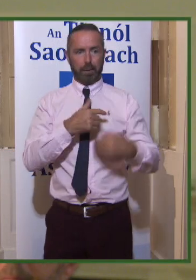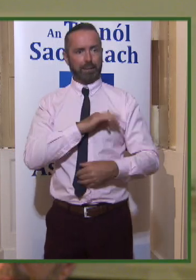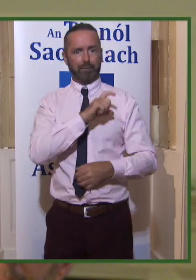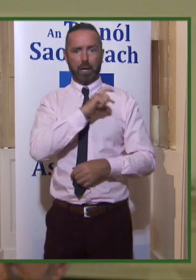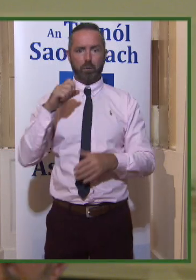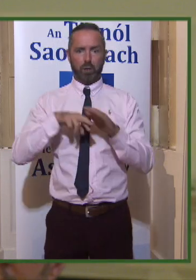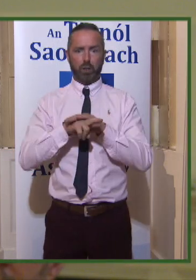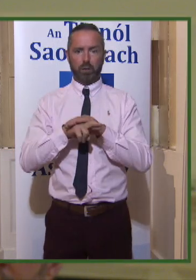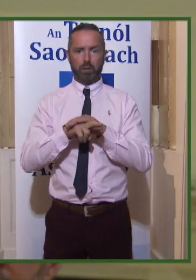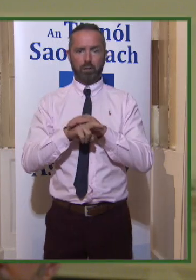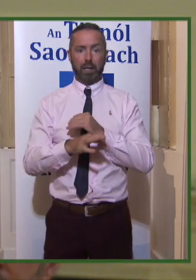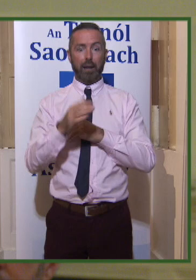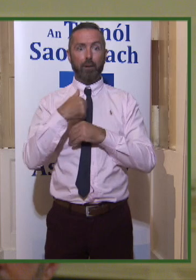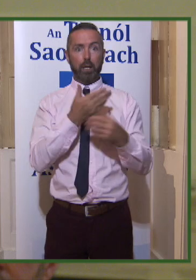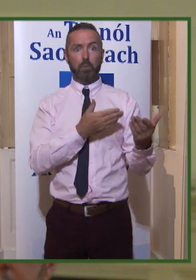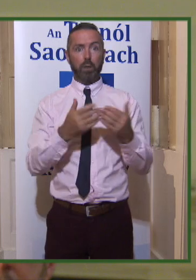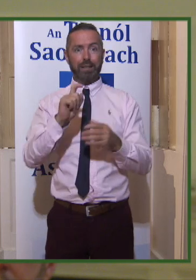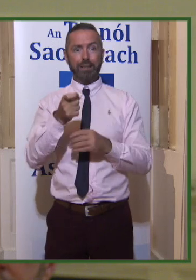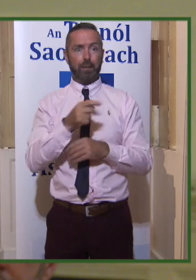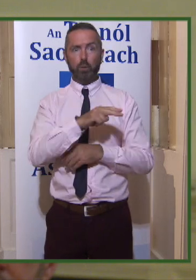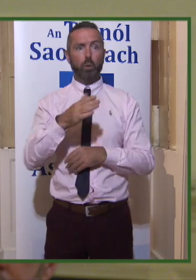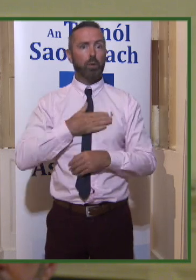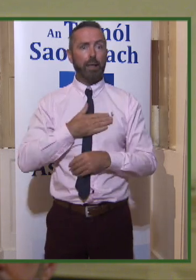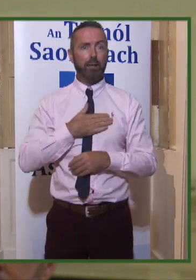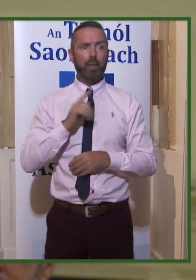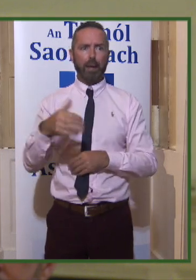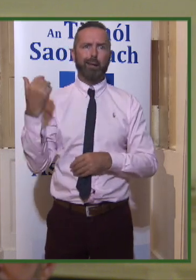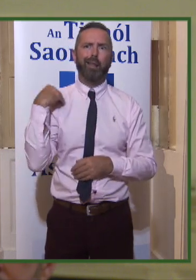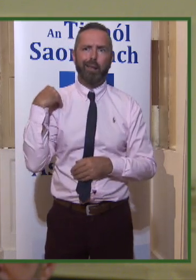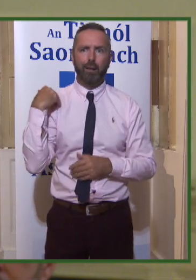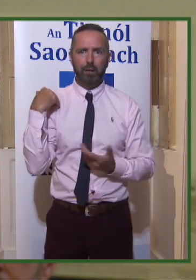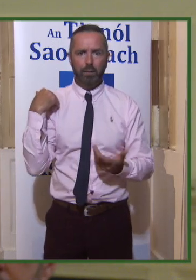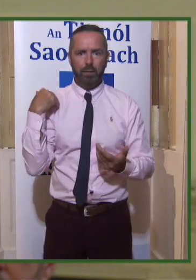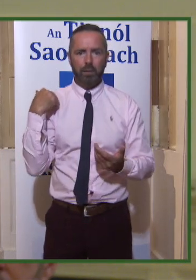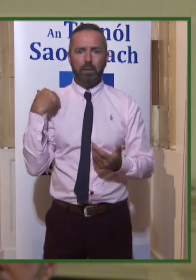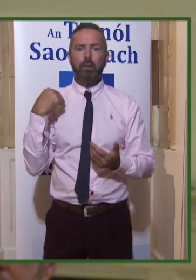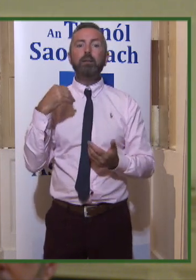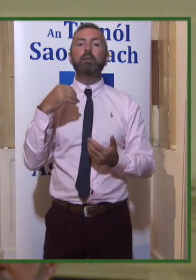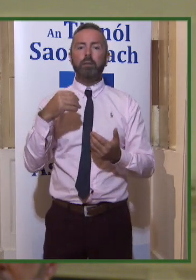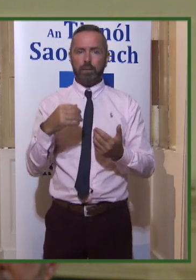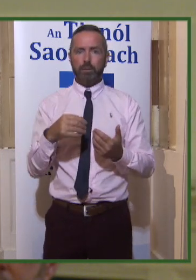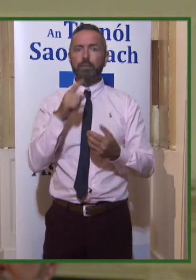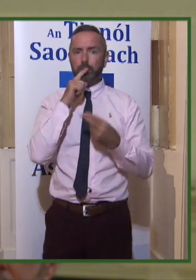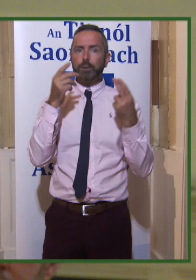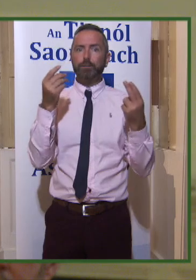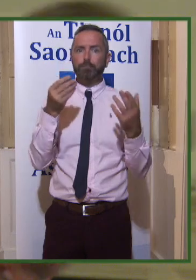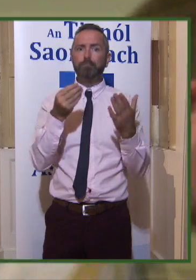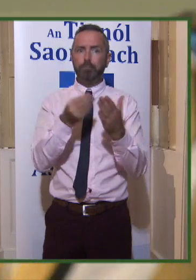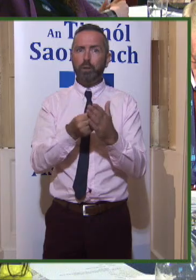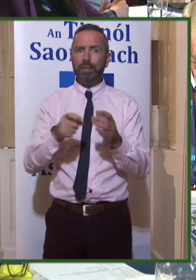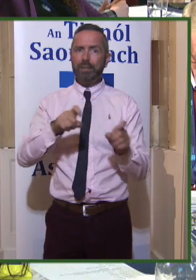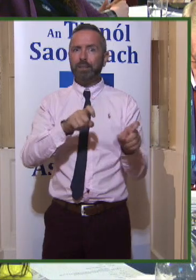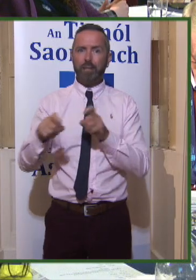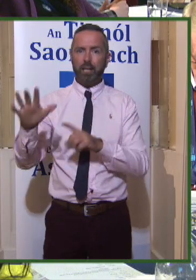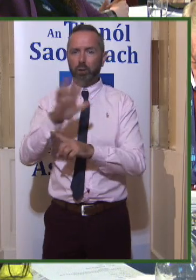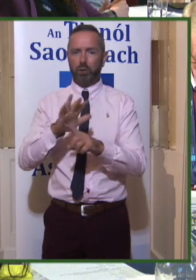in a local tax and you don't like it, you should be able to throw me out of office. But again, money staying locally and local taxation is essential that the